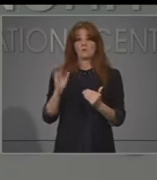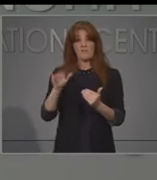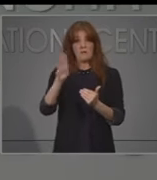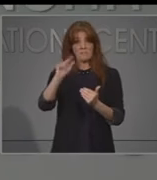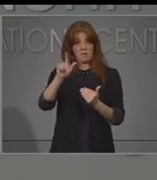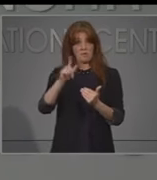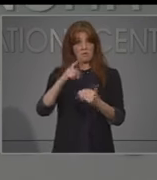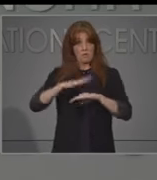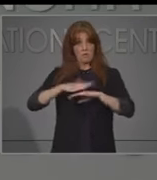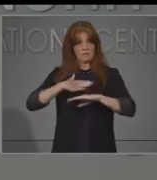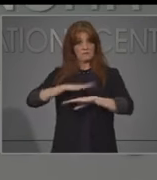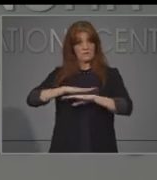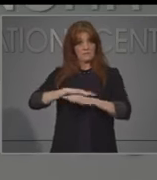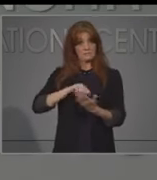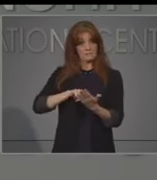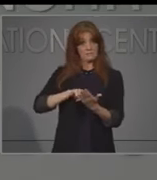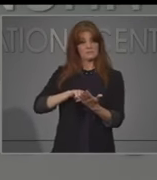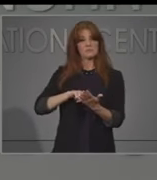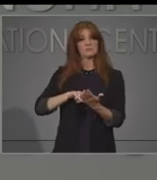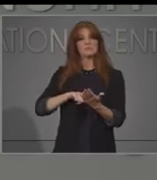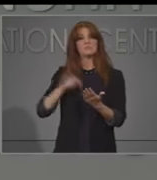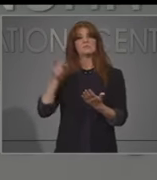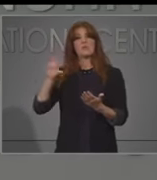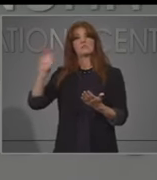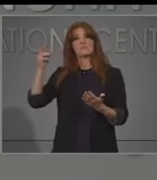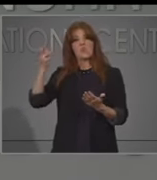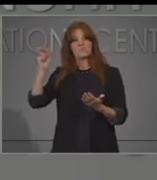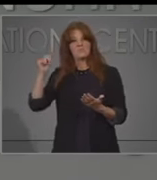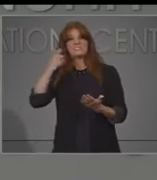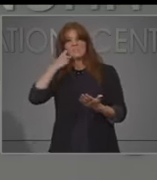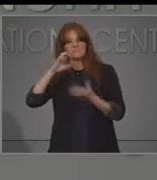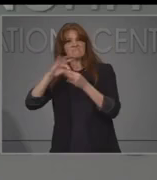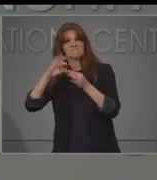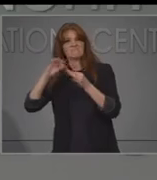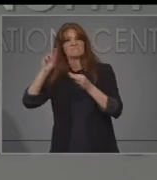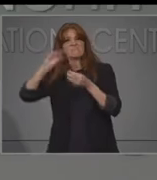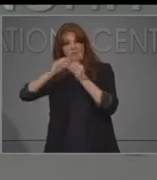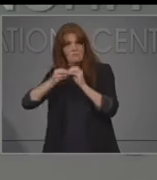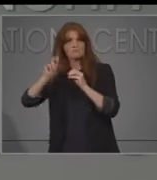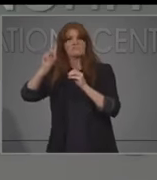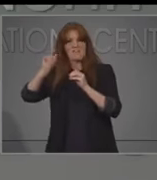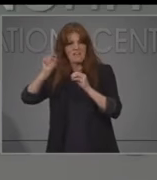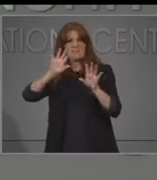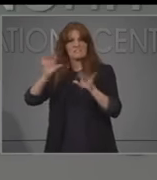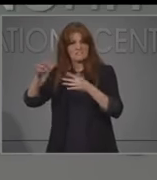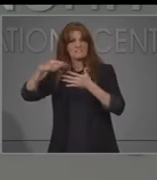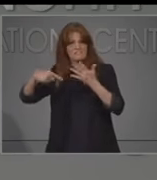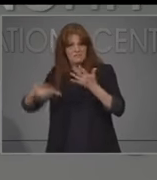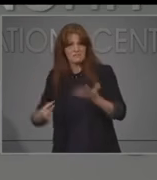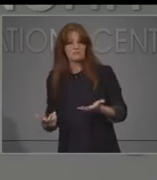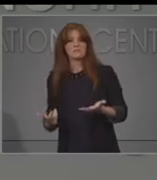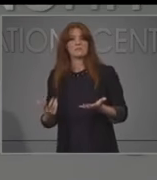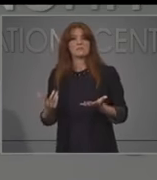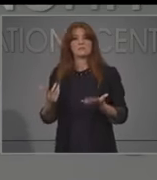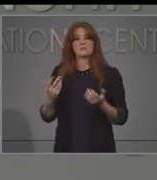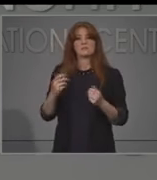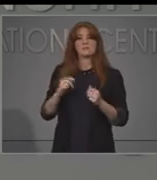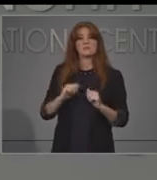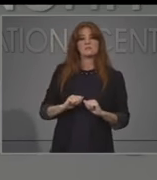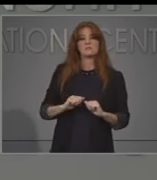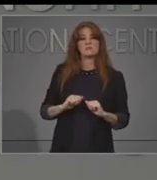the presentation by Dr. Chowan, and looking at our indicators and our